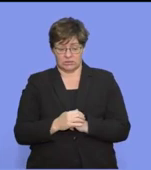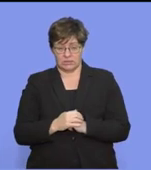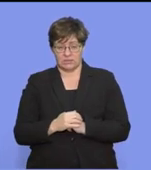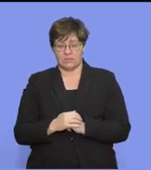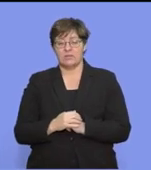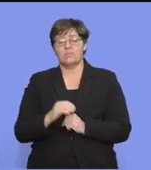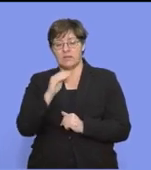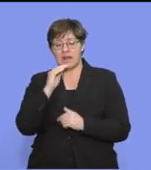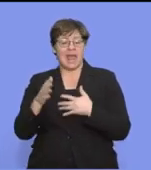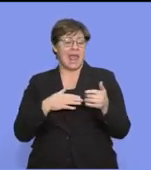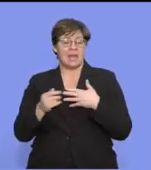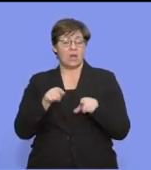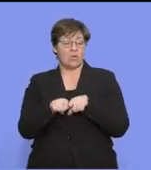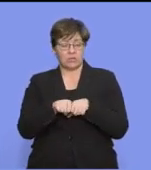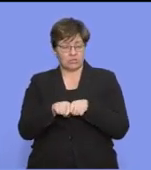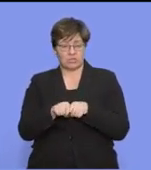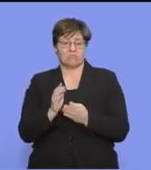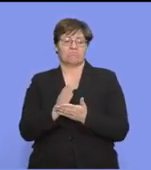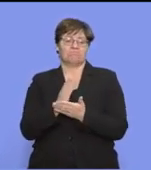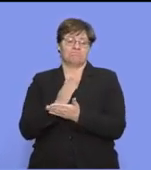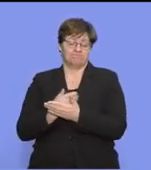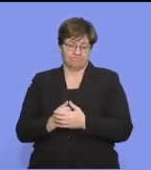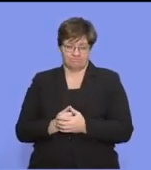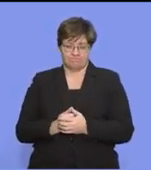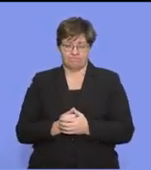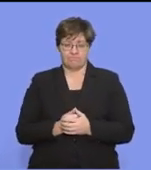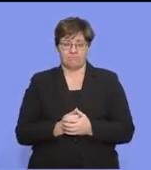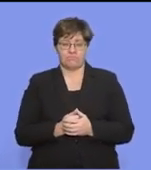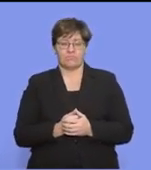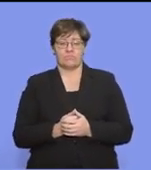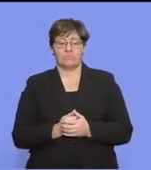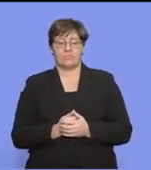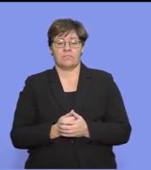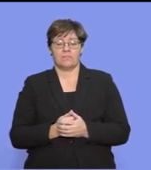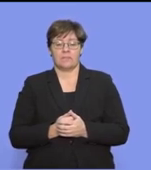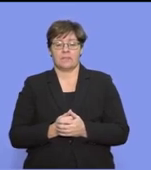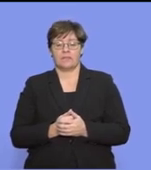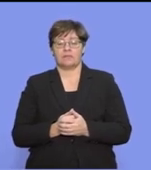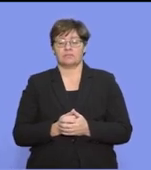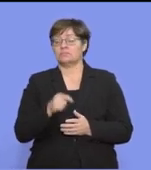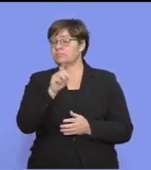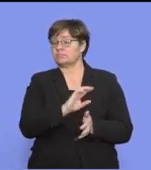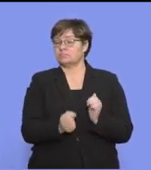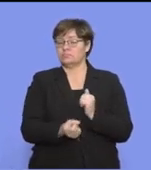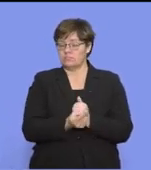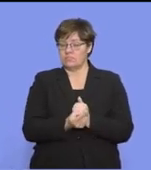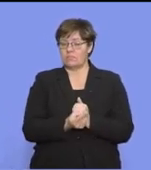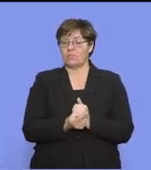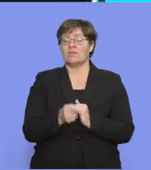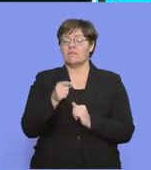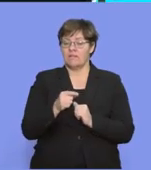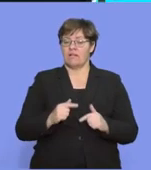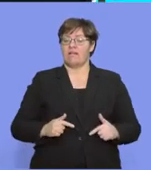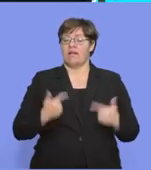basically eliminate any competition from other animals. Okay, so and then this would happen in an